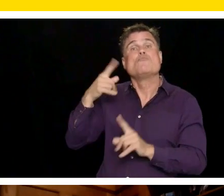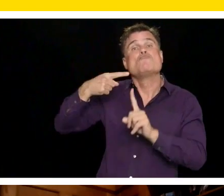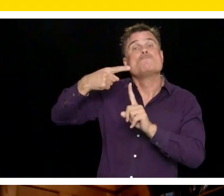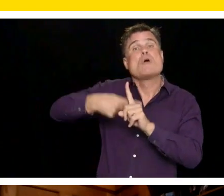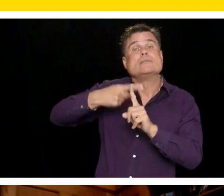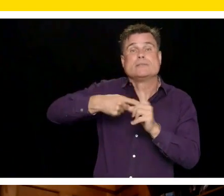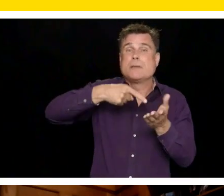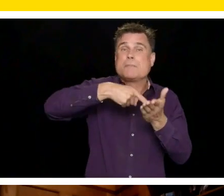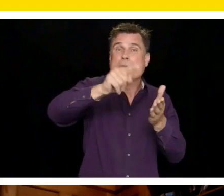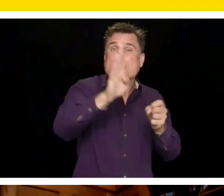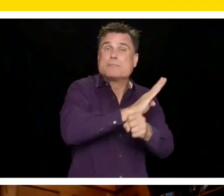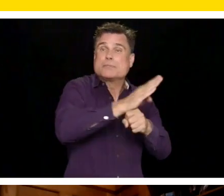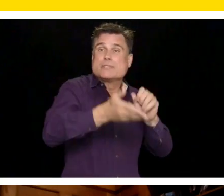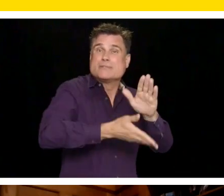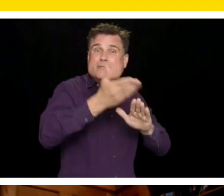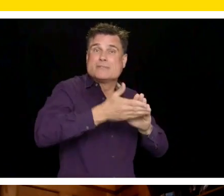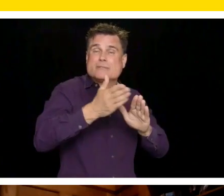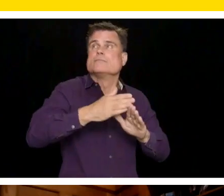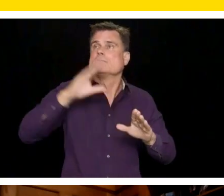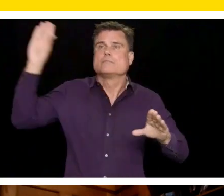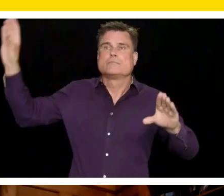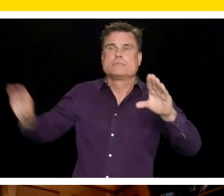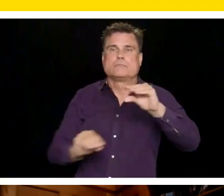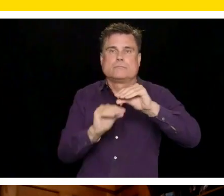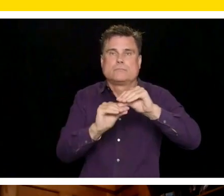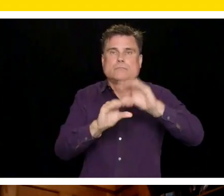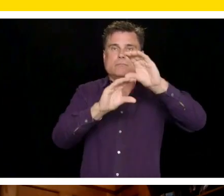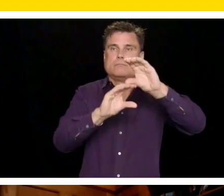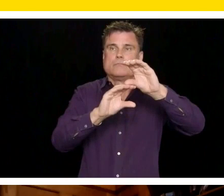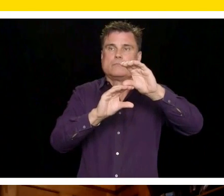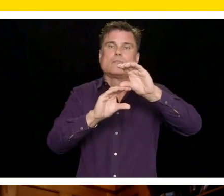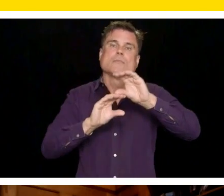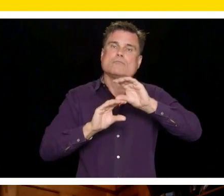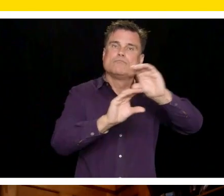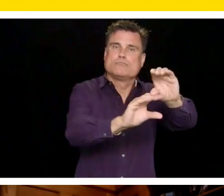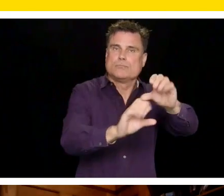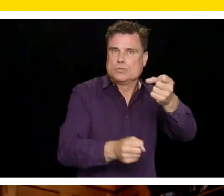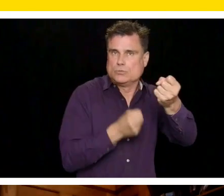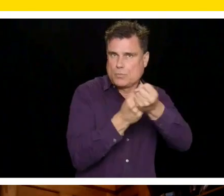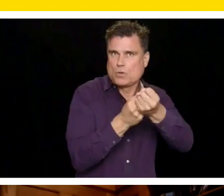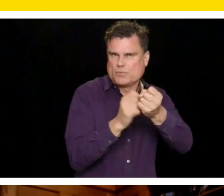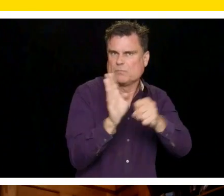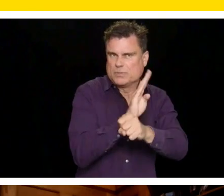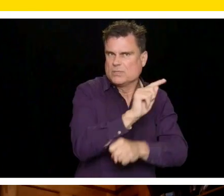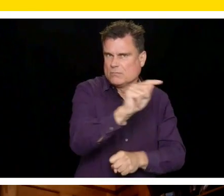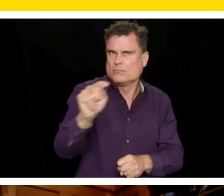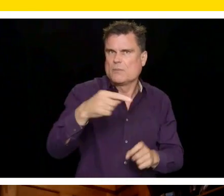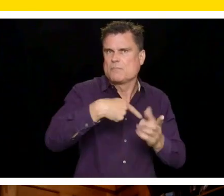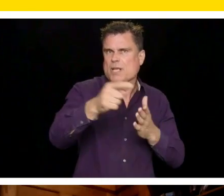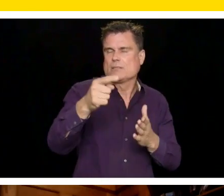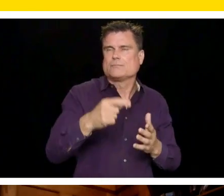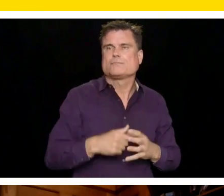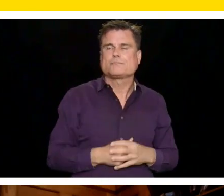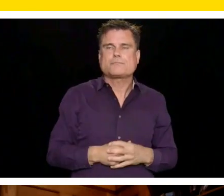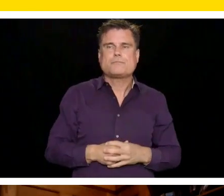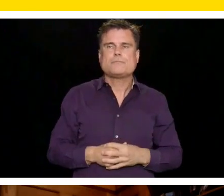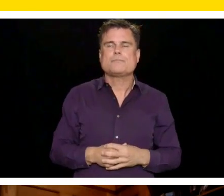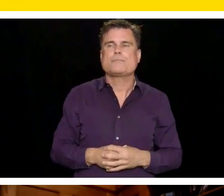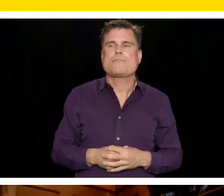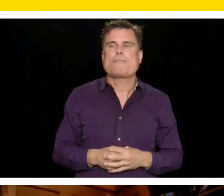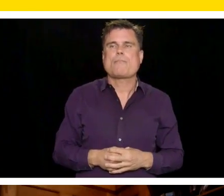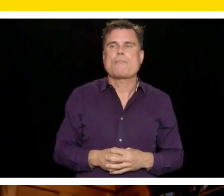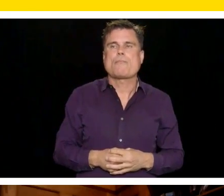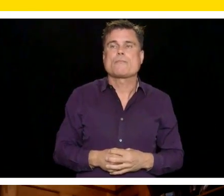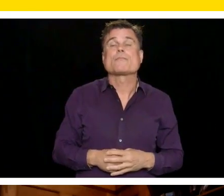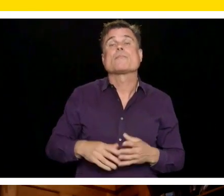commercial property tax by 25%. I believe that's around $700 million back into the economy. And that's a flat out tax